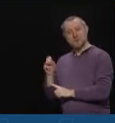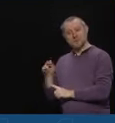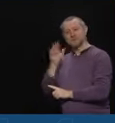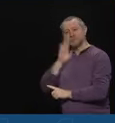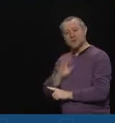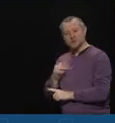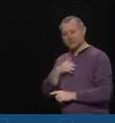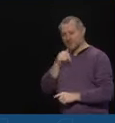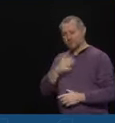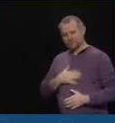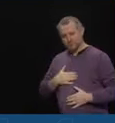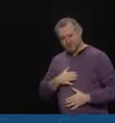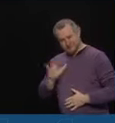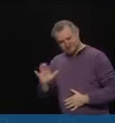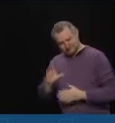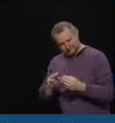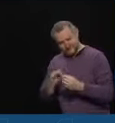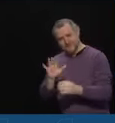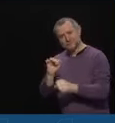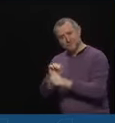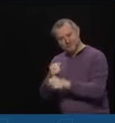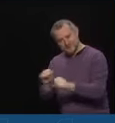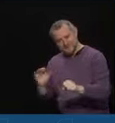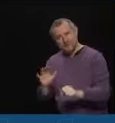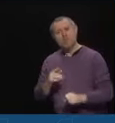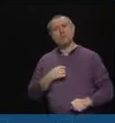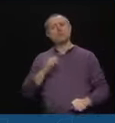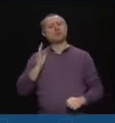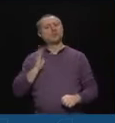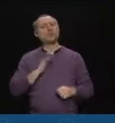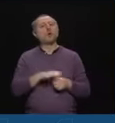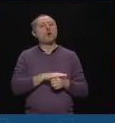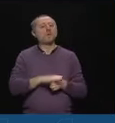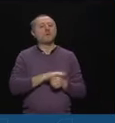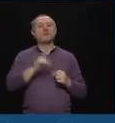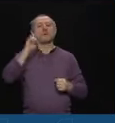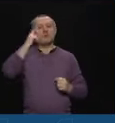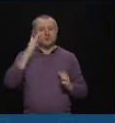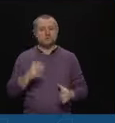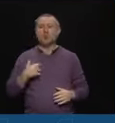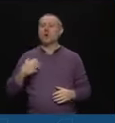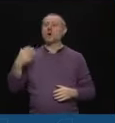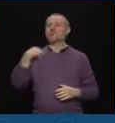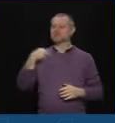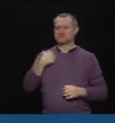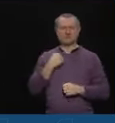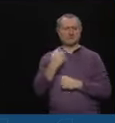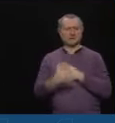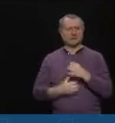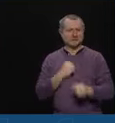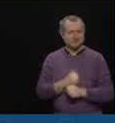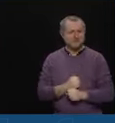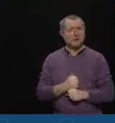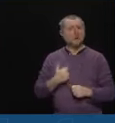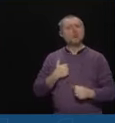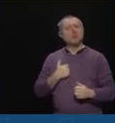job's safe. I was a local government official, but for many years, and I did walk the walk, and I knew what it was like at that